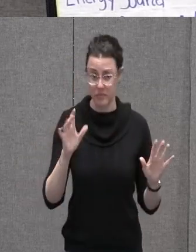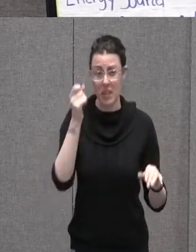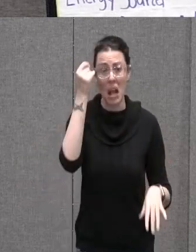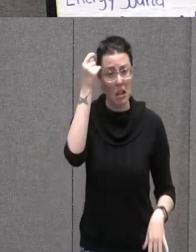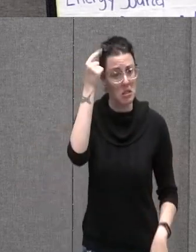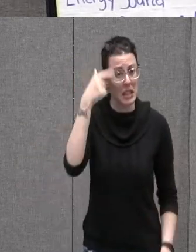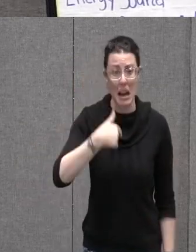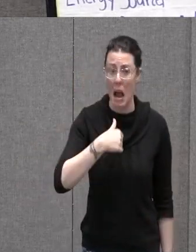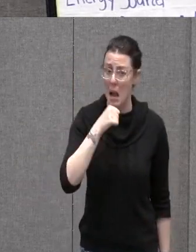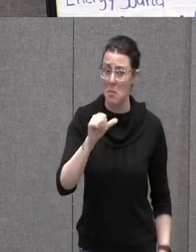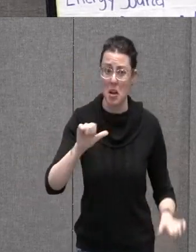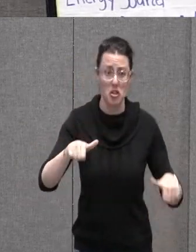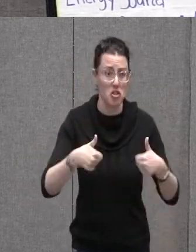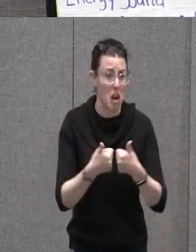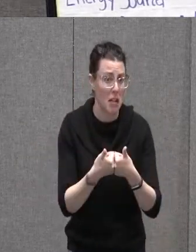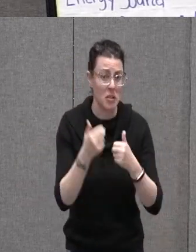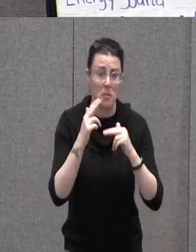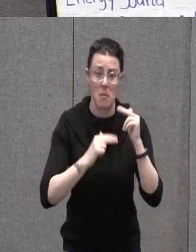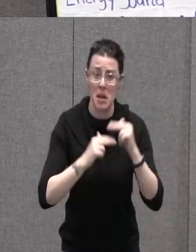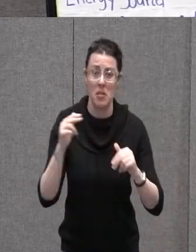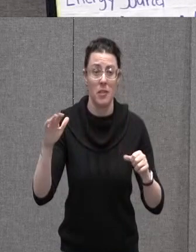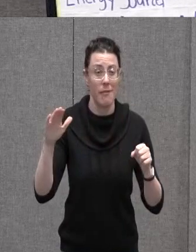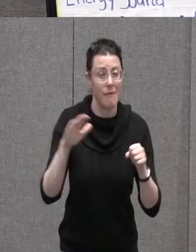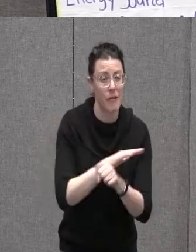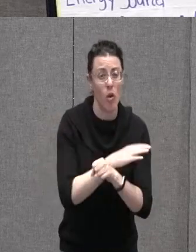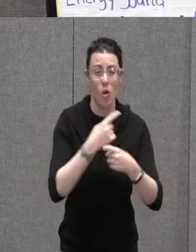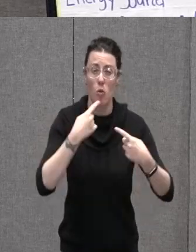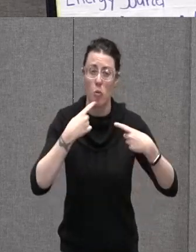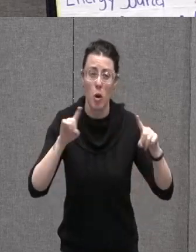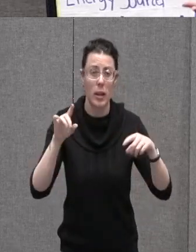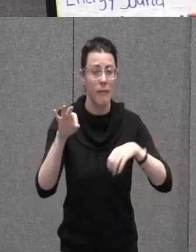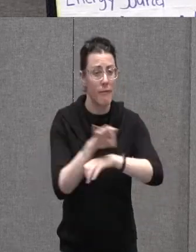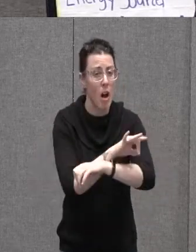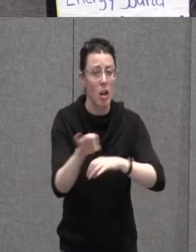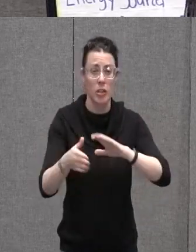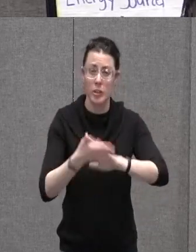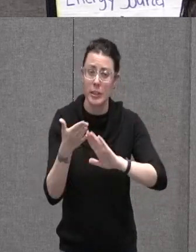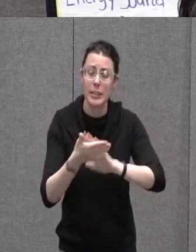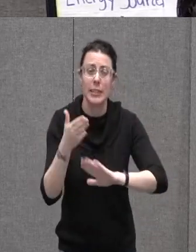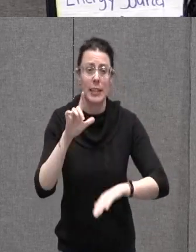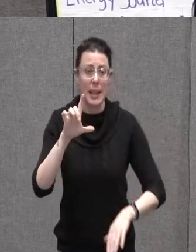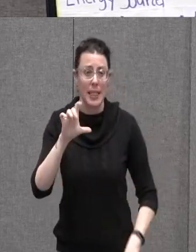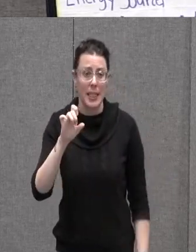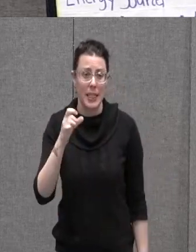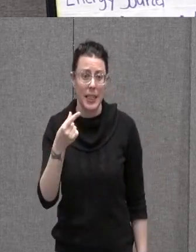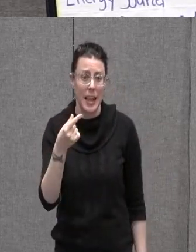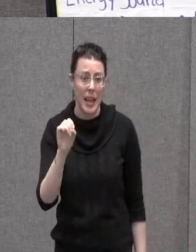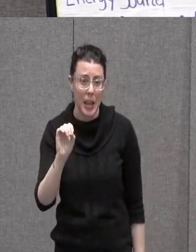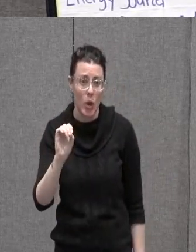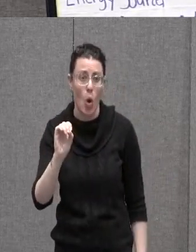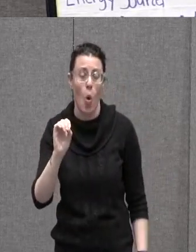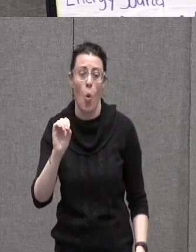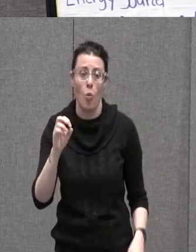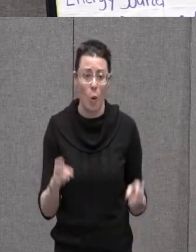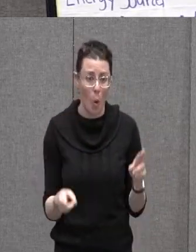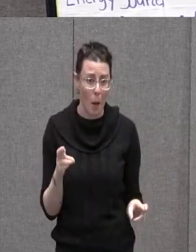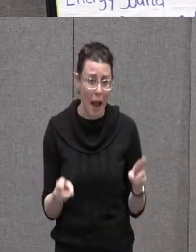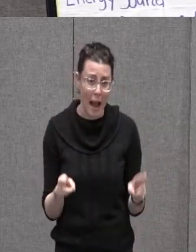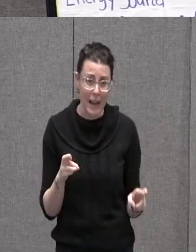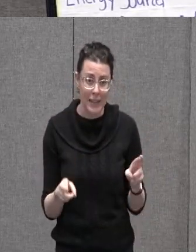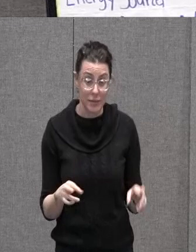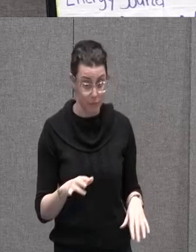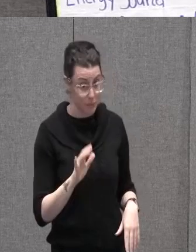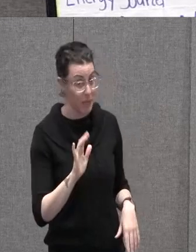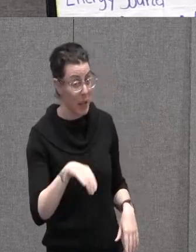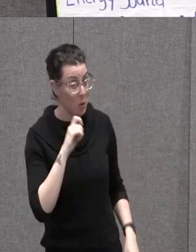Lego robot, but that would be very cool. It would be very cool. And that could be a next step later, you never Because know. Legos have robotic kits, Yes. and you could build